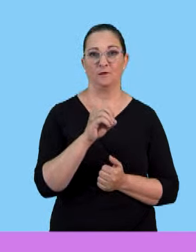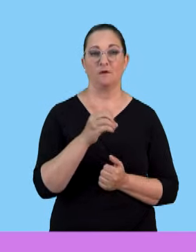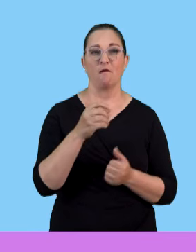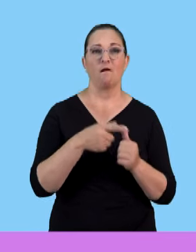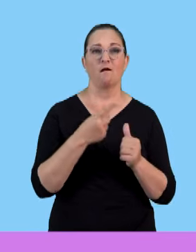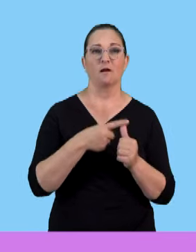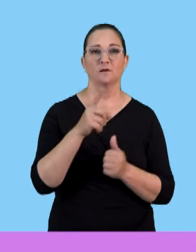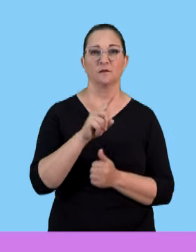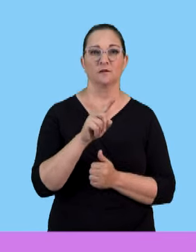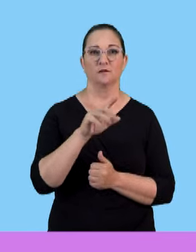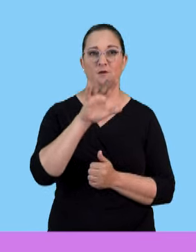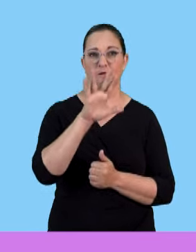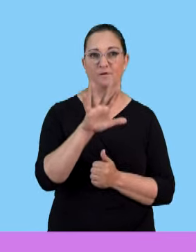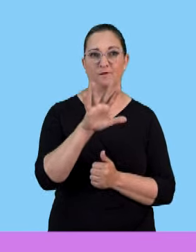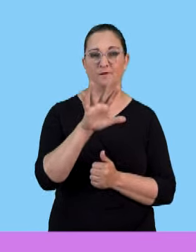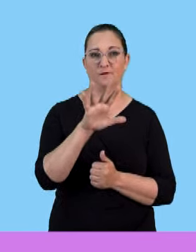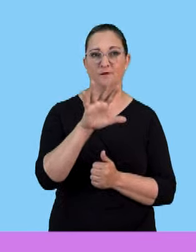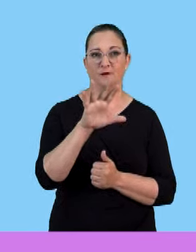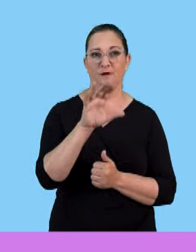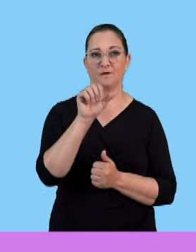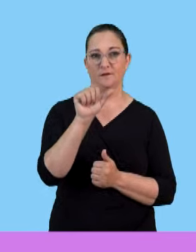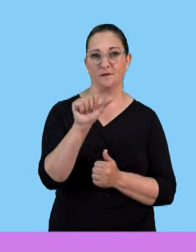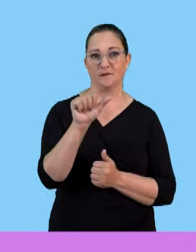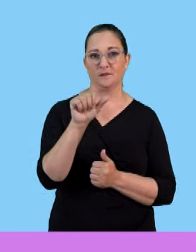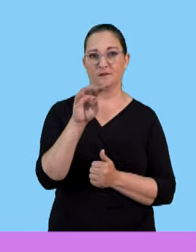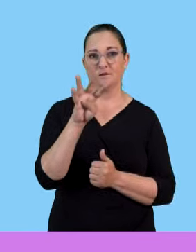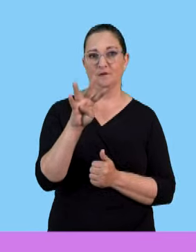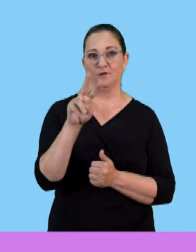99.50. So it will give you